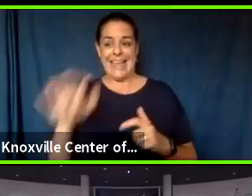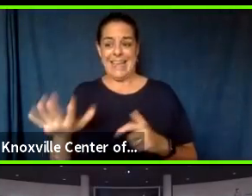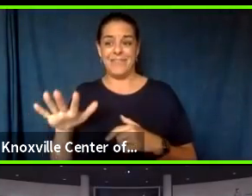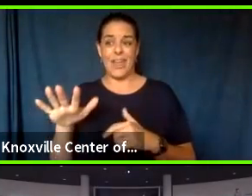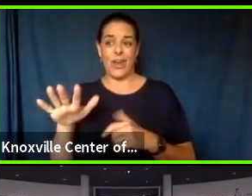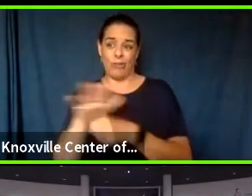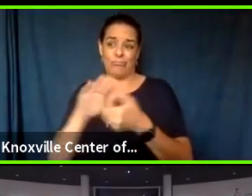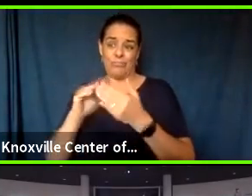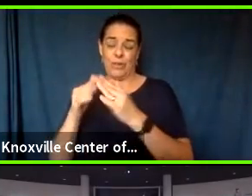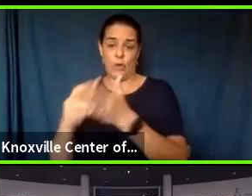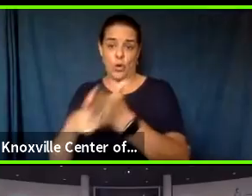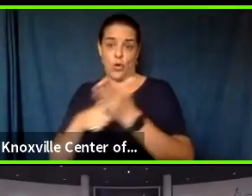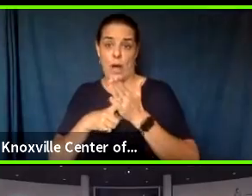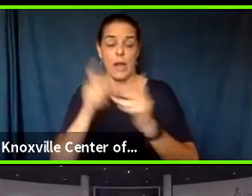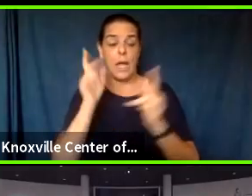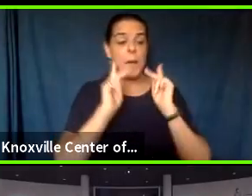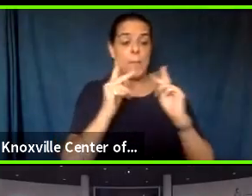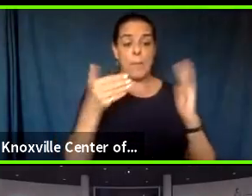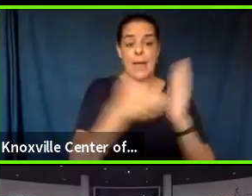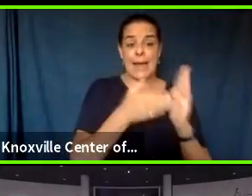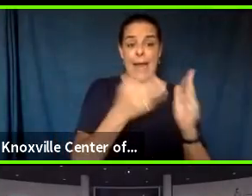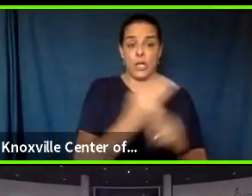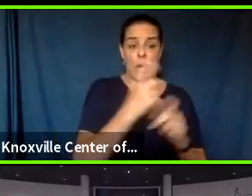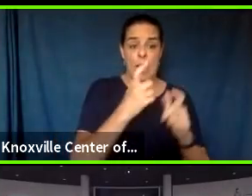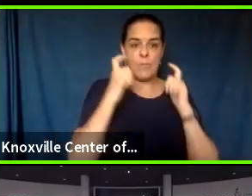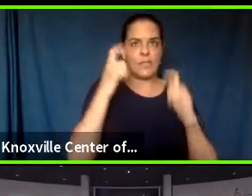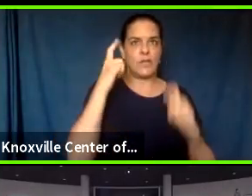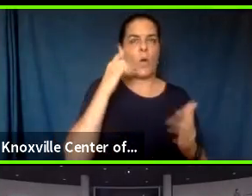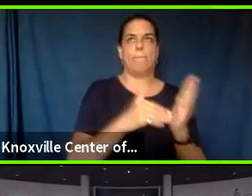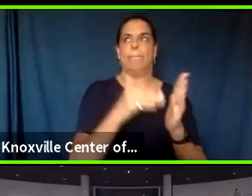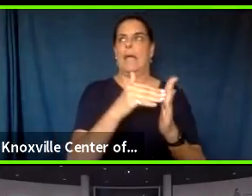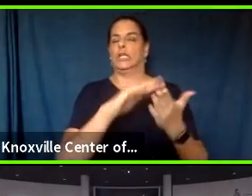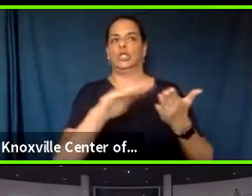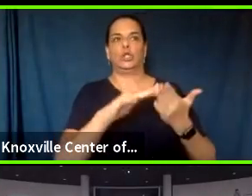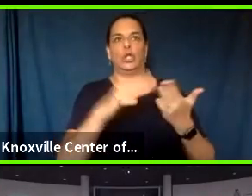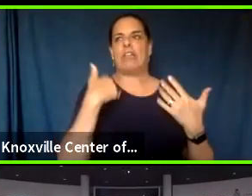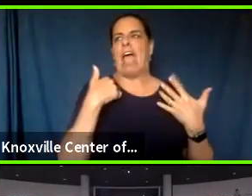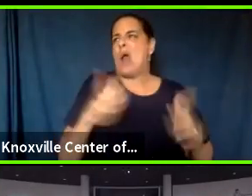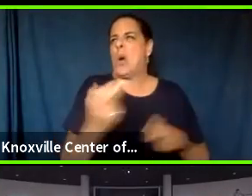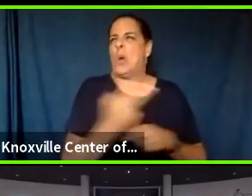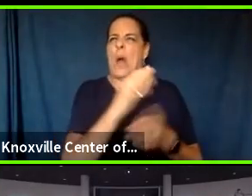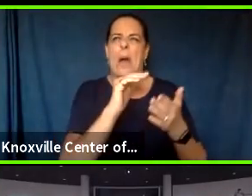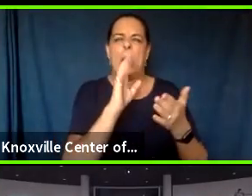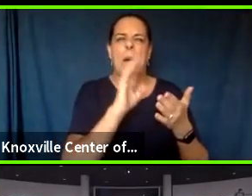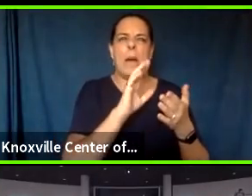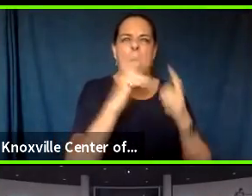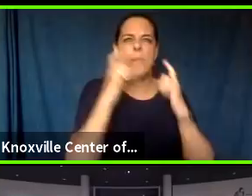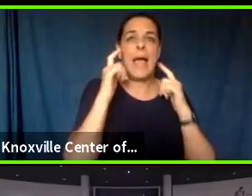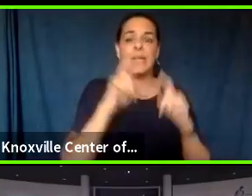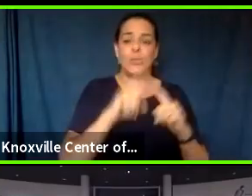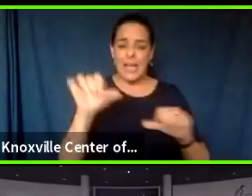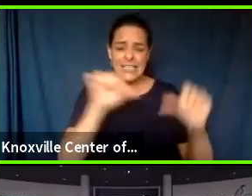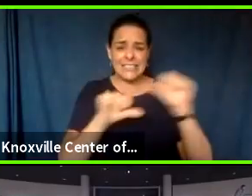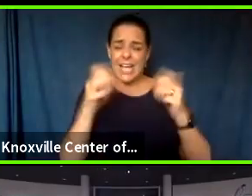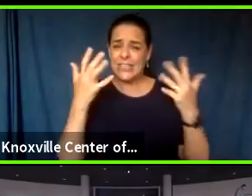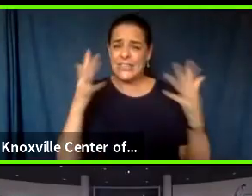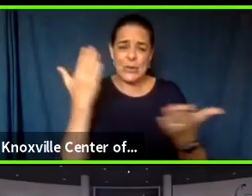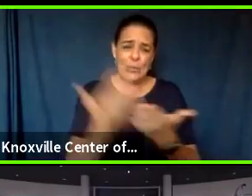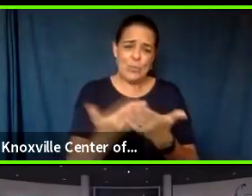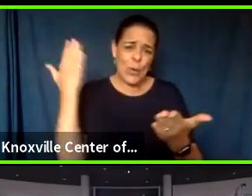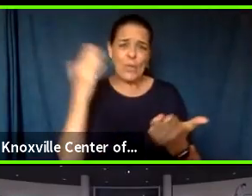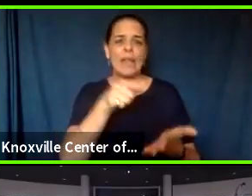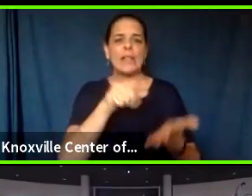it. Of the people who are against wearing a mask, I've heard a million excuses as to why they don't want to wear a mask. Science has unequivocally proven that these excuses are just